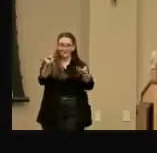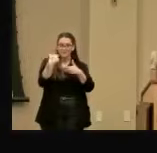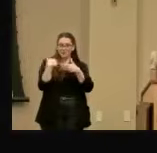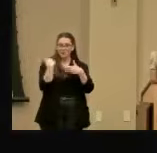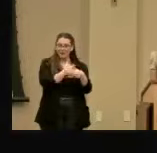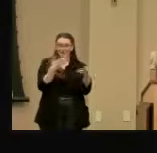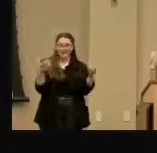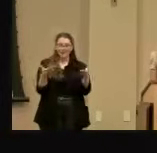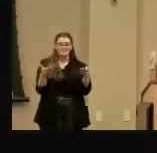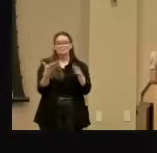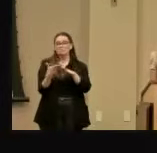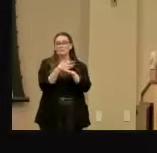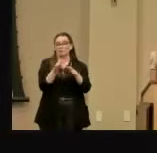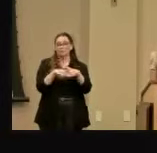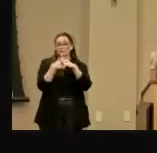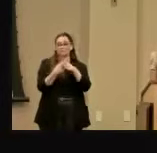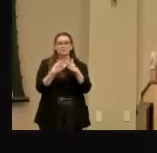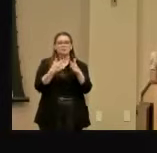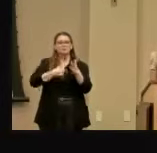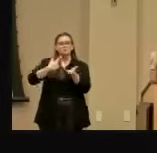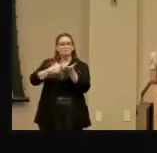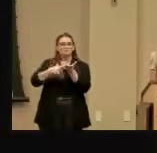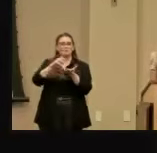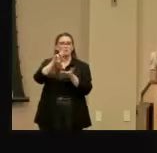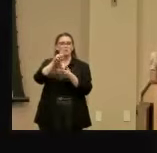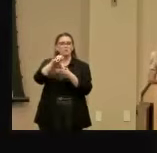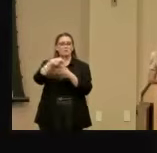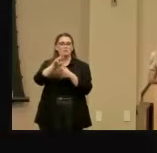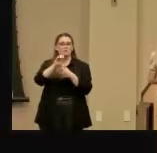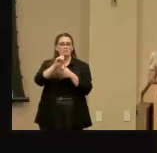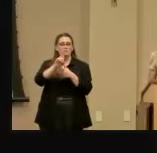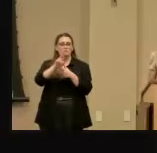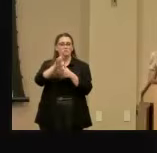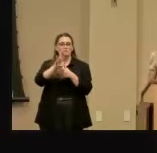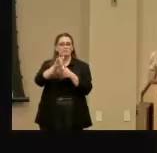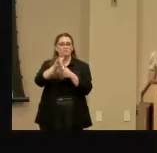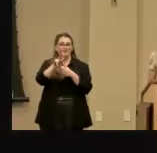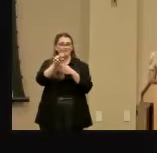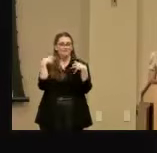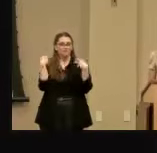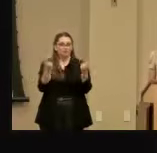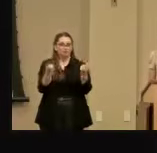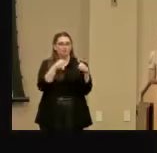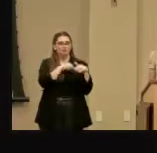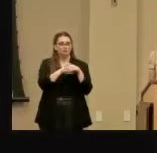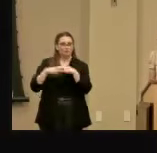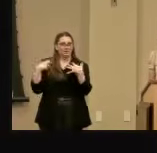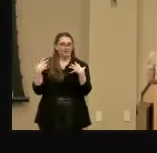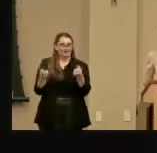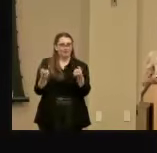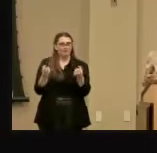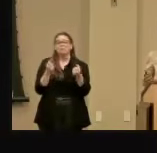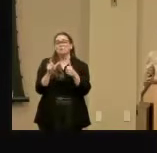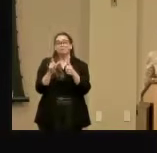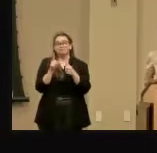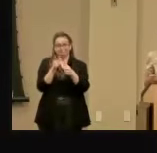And just before we get started, I'm talking about reproductive health today, and this is a huge, huge topic. First and foremost,